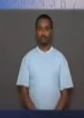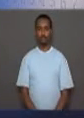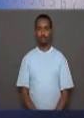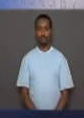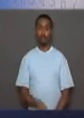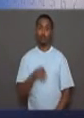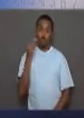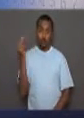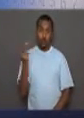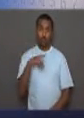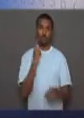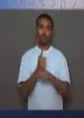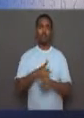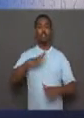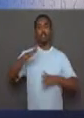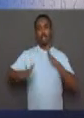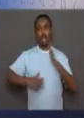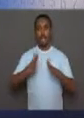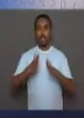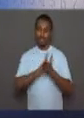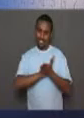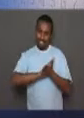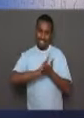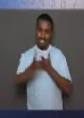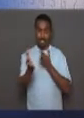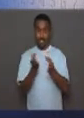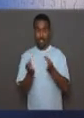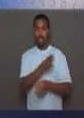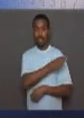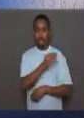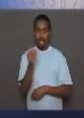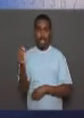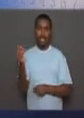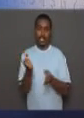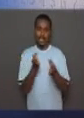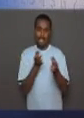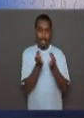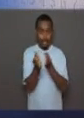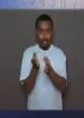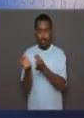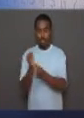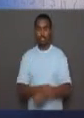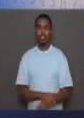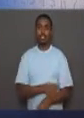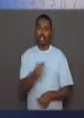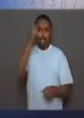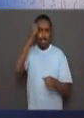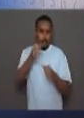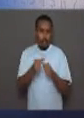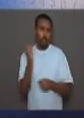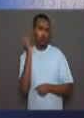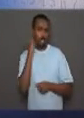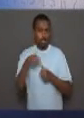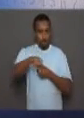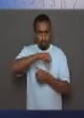yours. Use the correct language for clarification and explanation, and